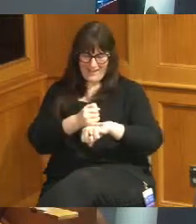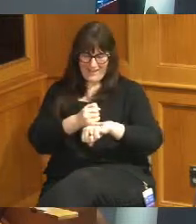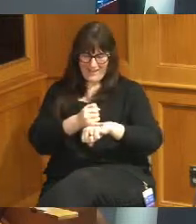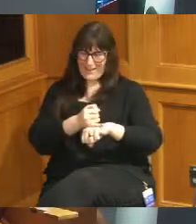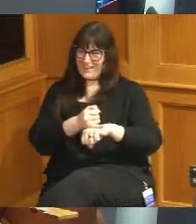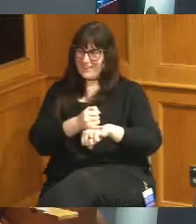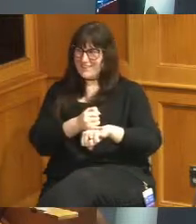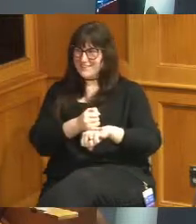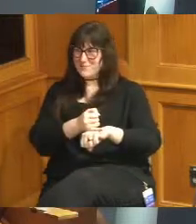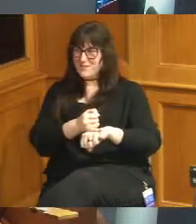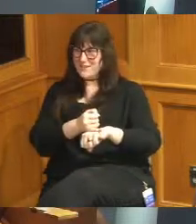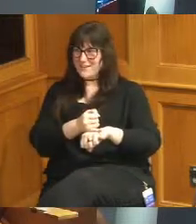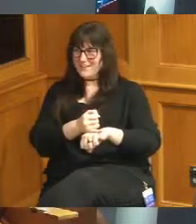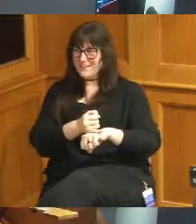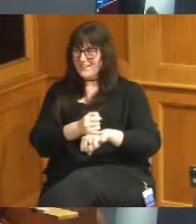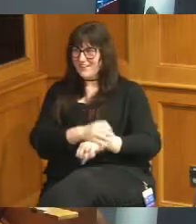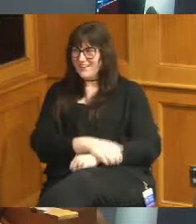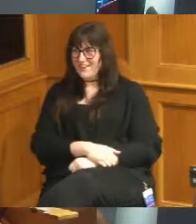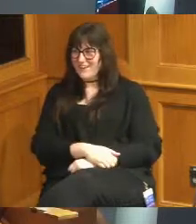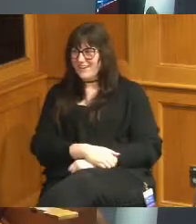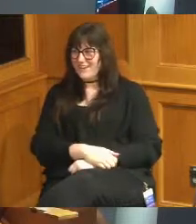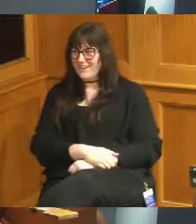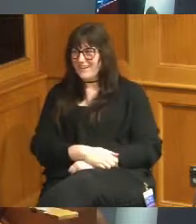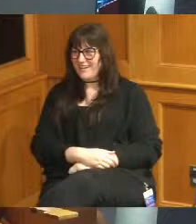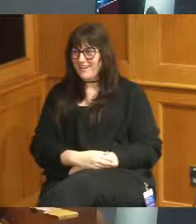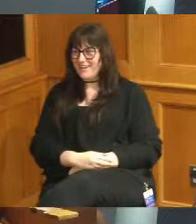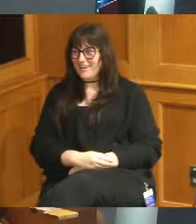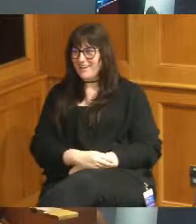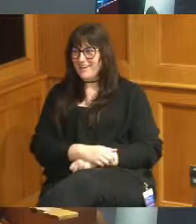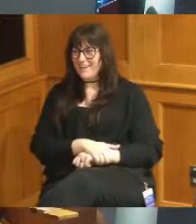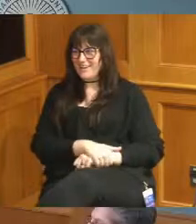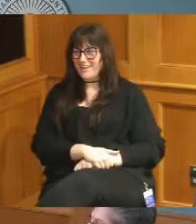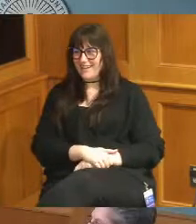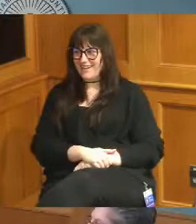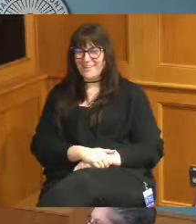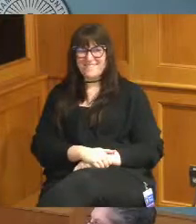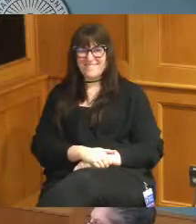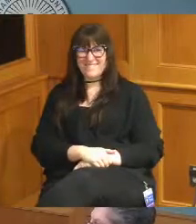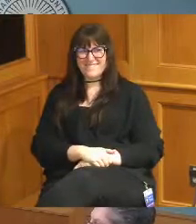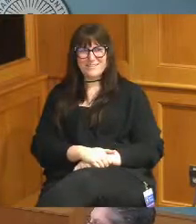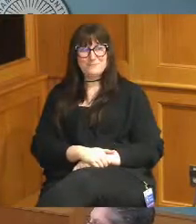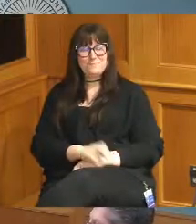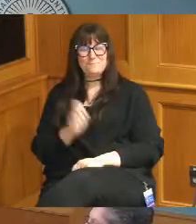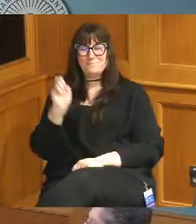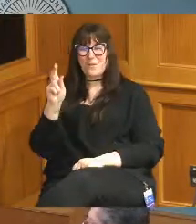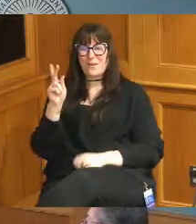All right, Commissioner Dumas, you have one more? I have one more. All right, Commissioner Dumas.